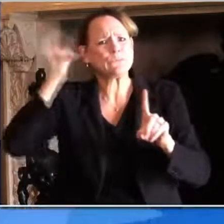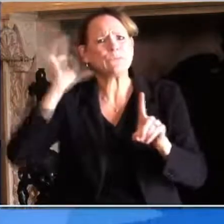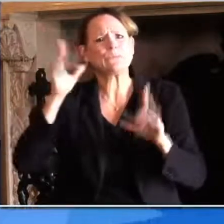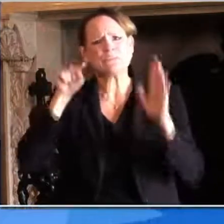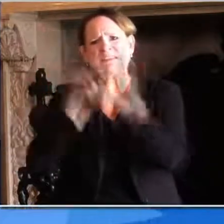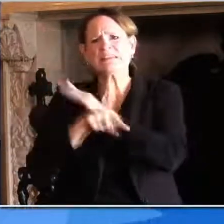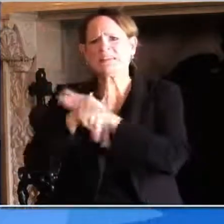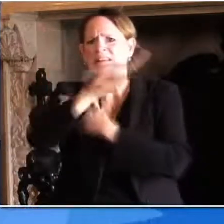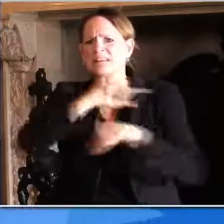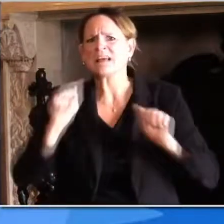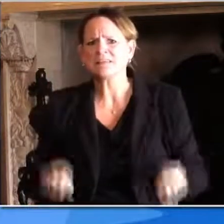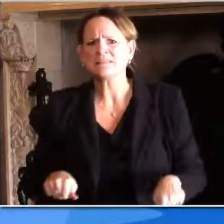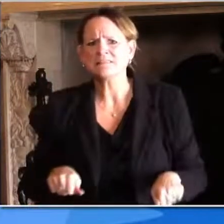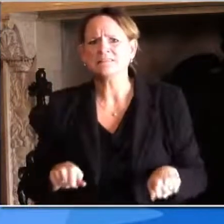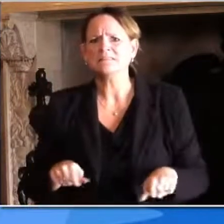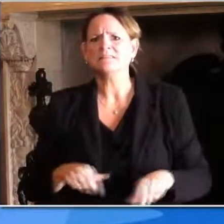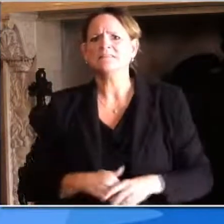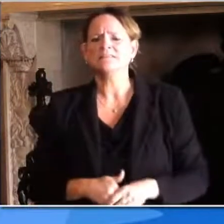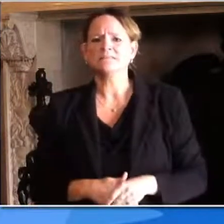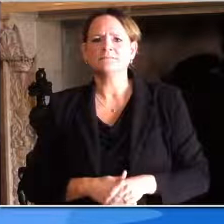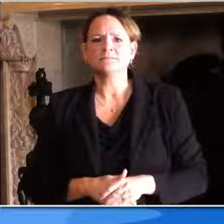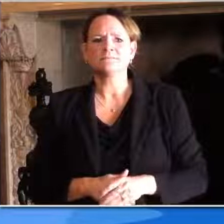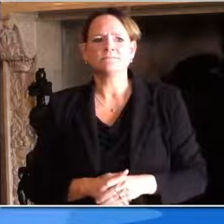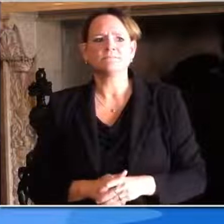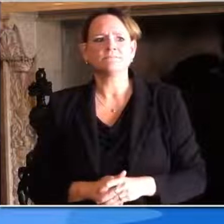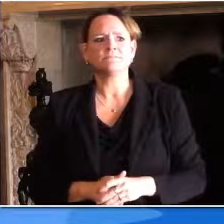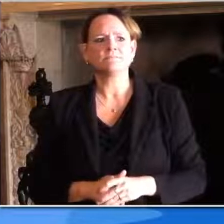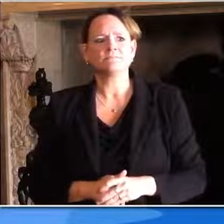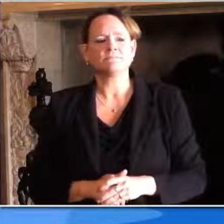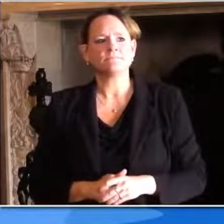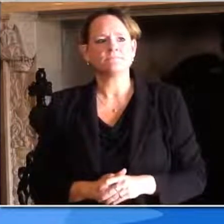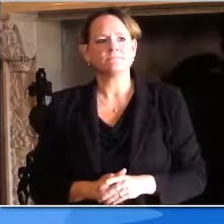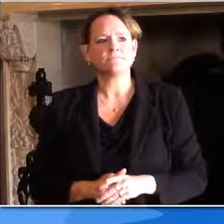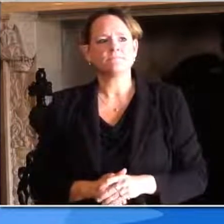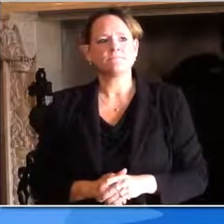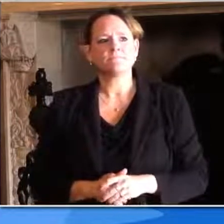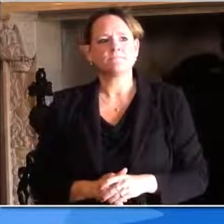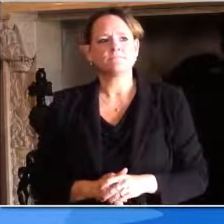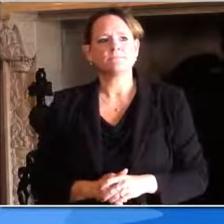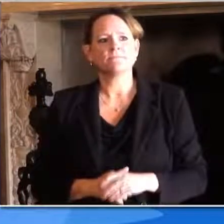Thank you, Mitchell. Now to Scott Bauer from the Associated Press. Scott?